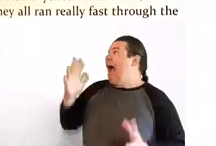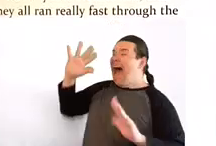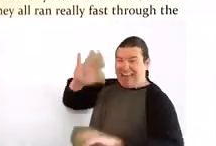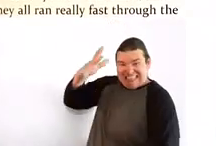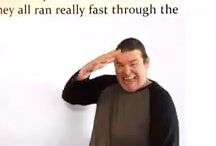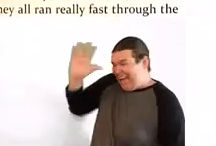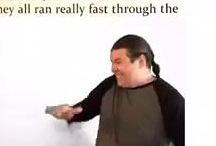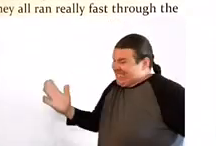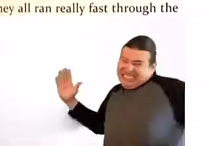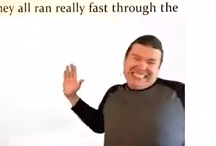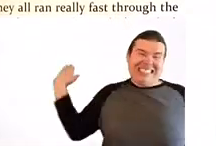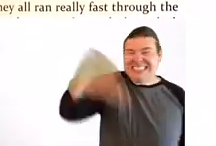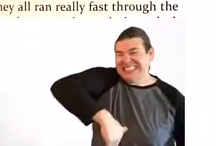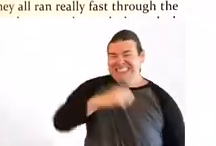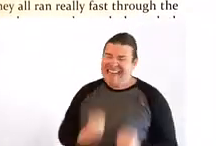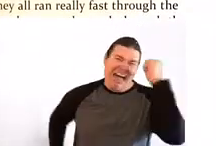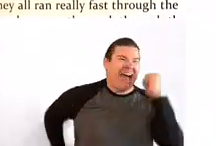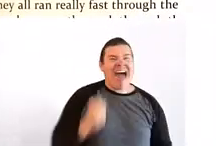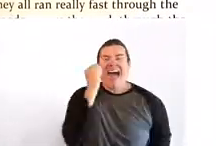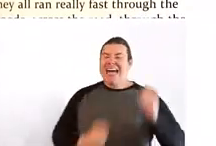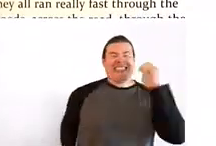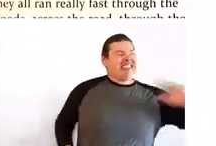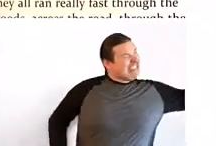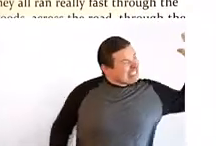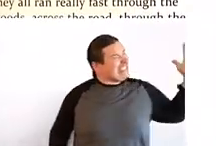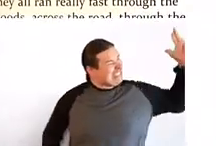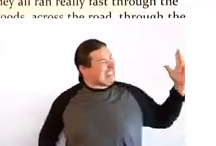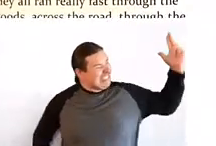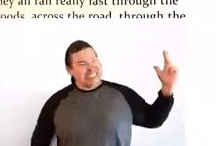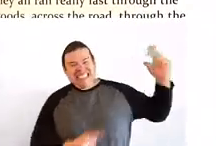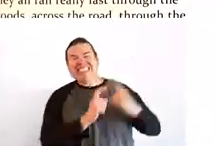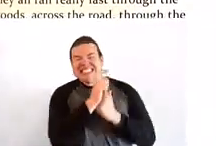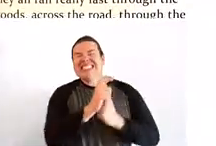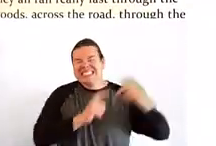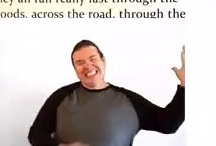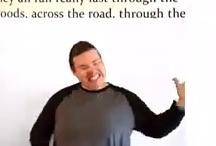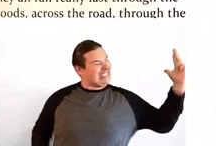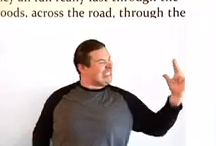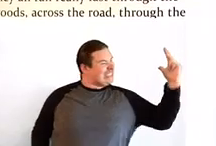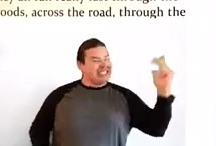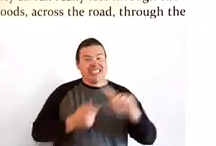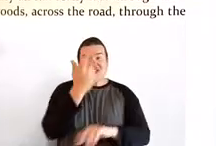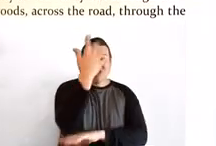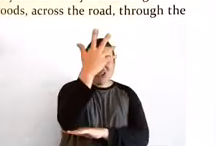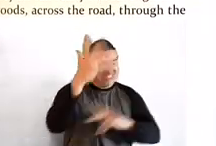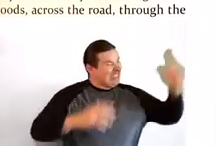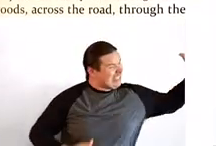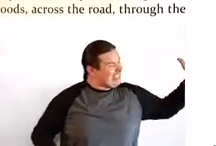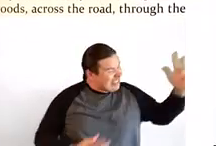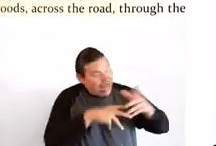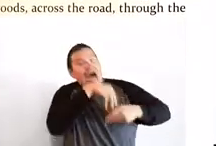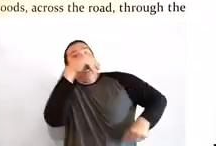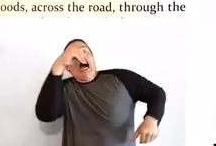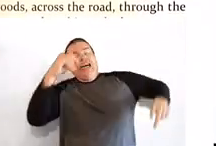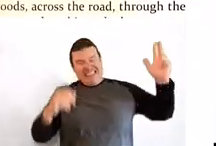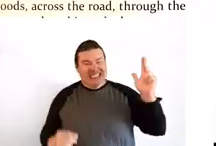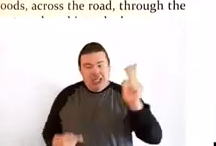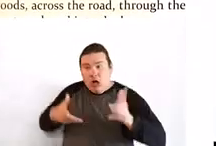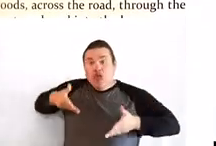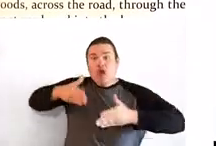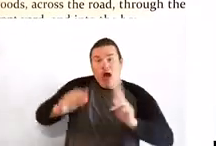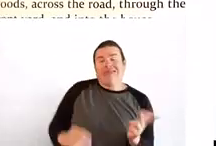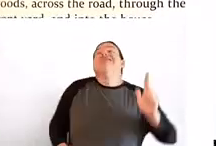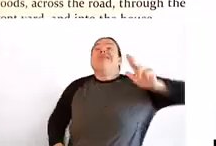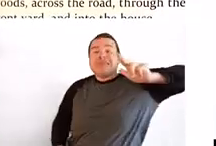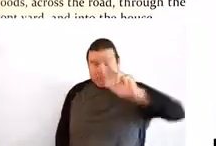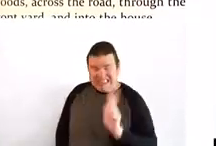"Run!" yelled Helen's dad, and they all ran really fast through the woods, across the road, through